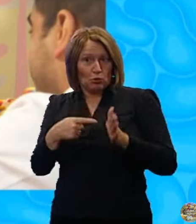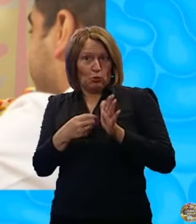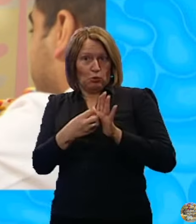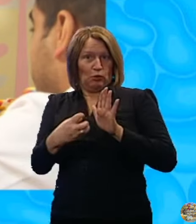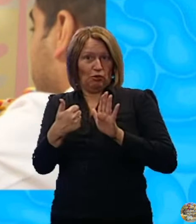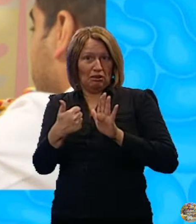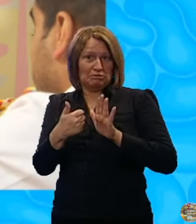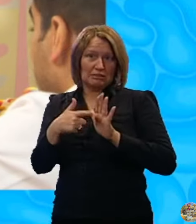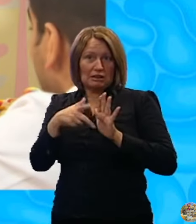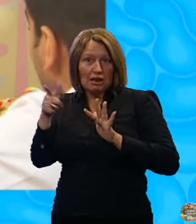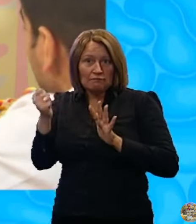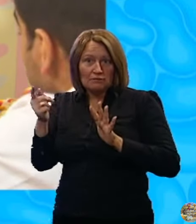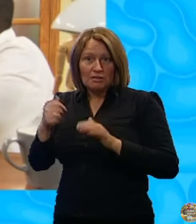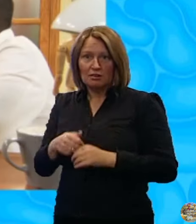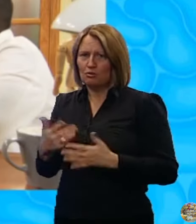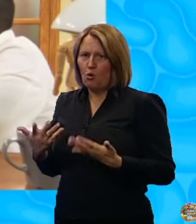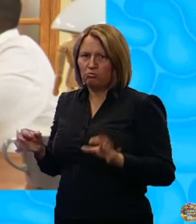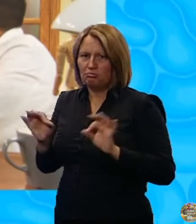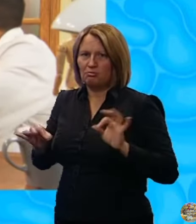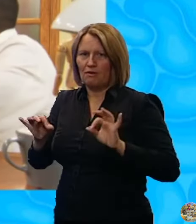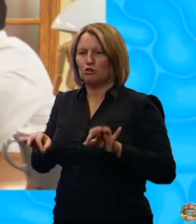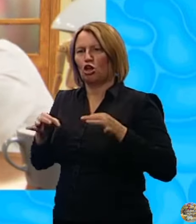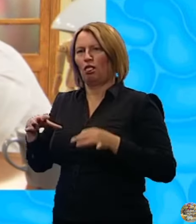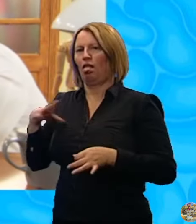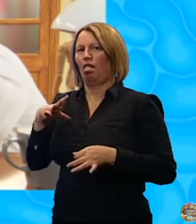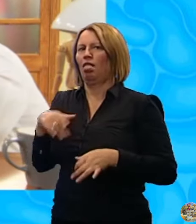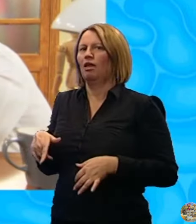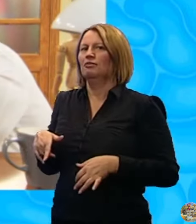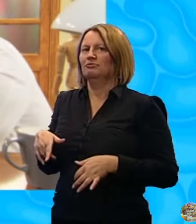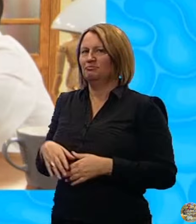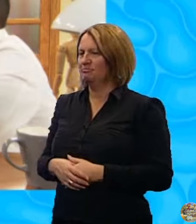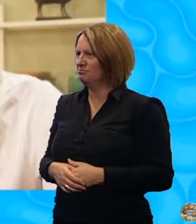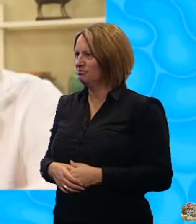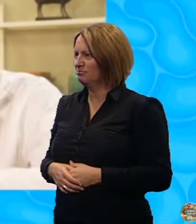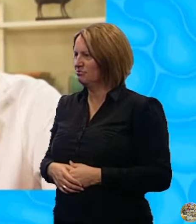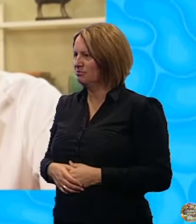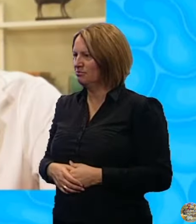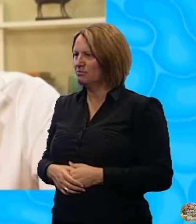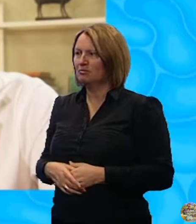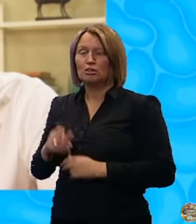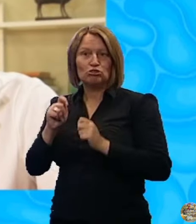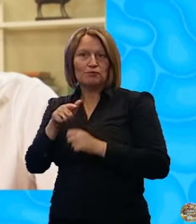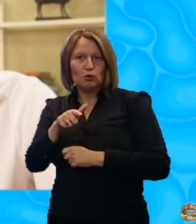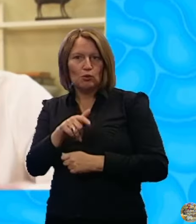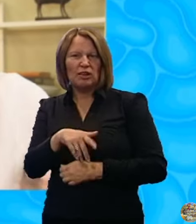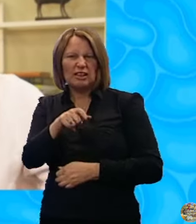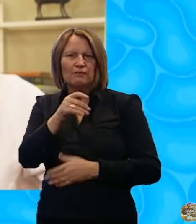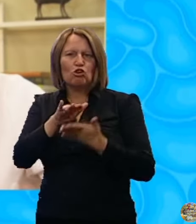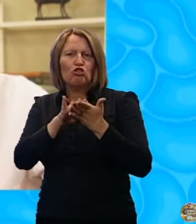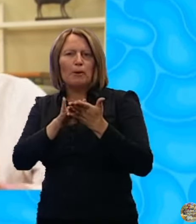super veruca too, Dr. Ranj? Not right now but I have a sock just in case I get one. Here's a treatment I recommend for you.